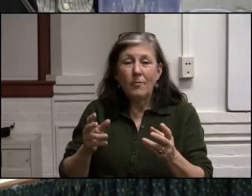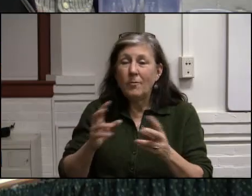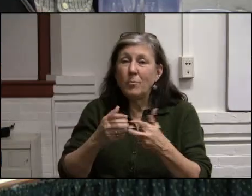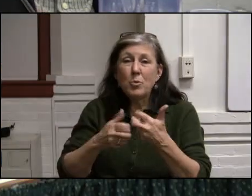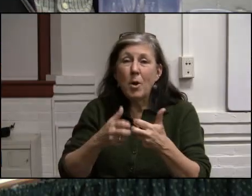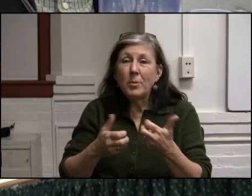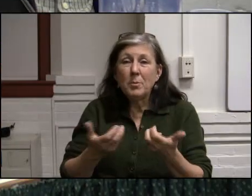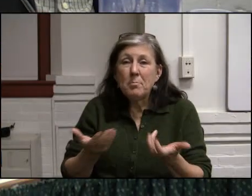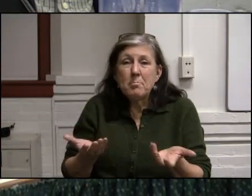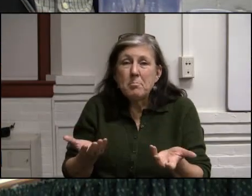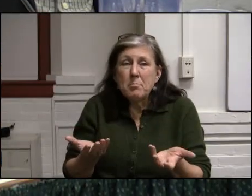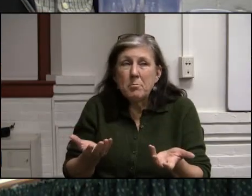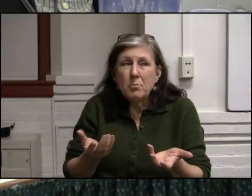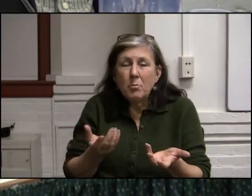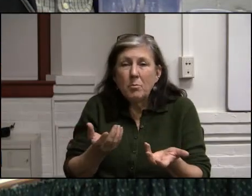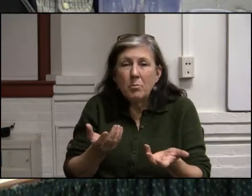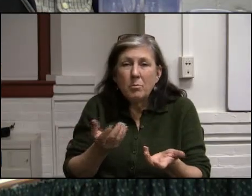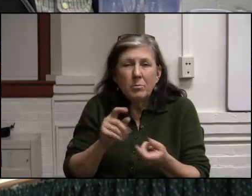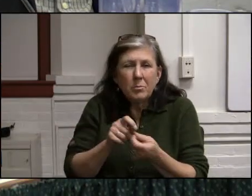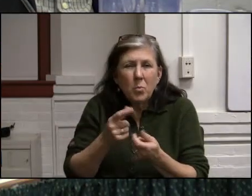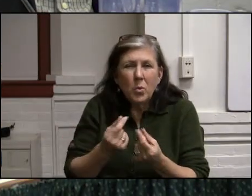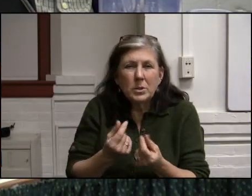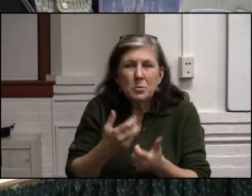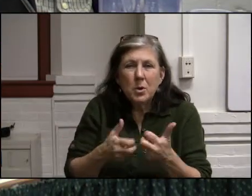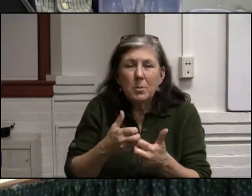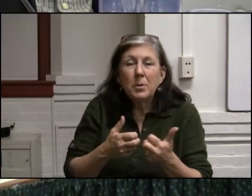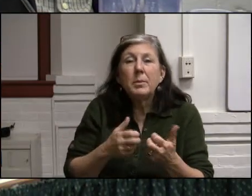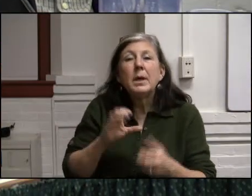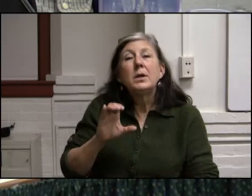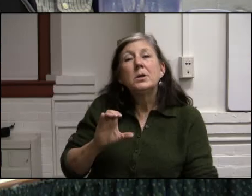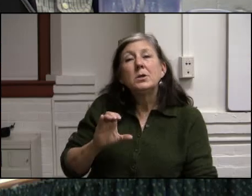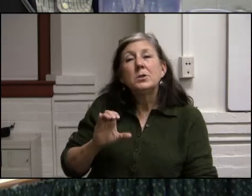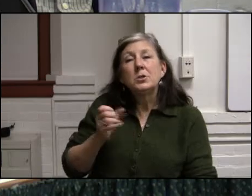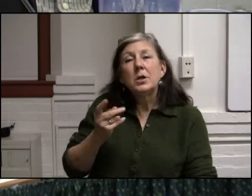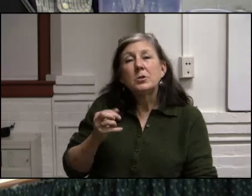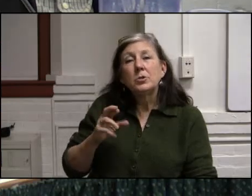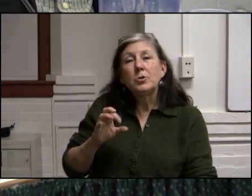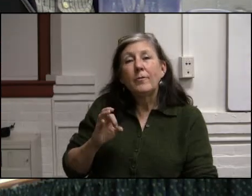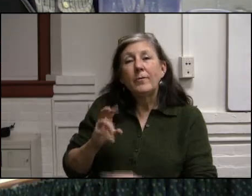opinion. The Chesterfield